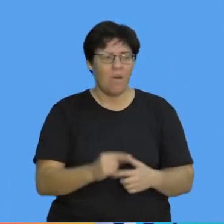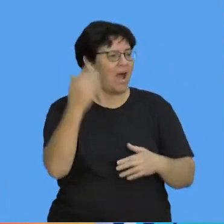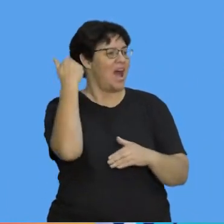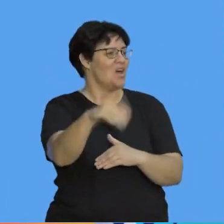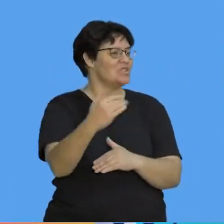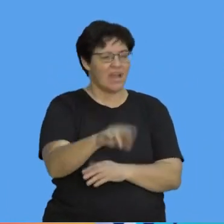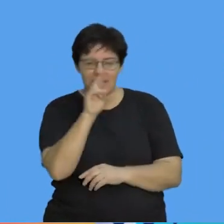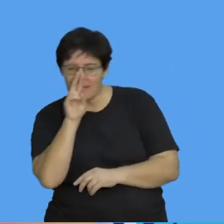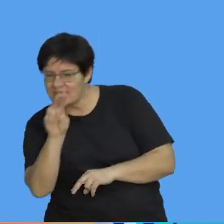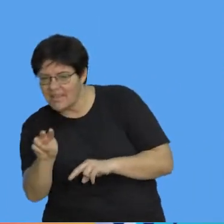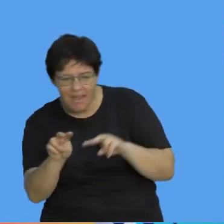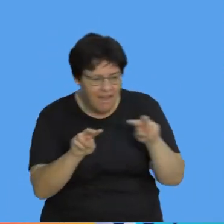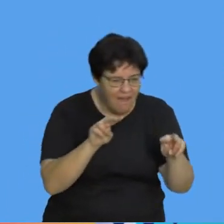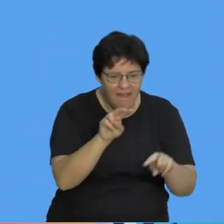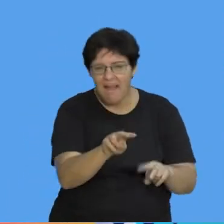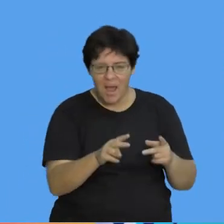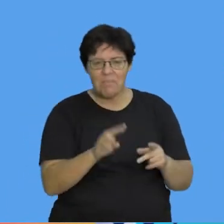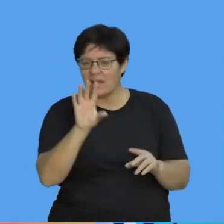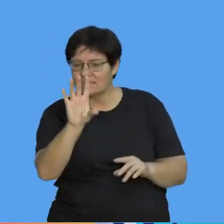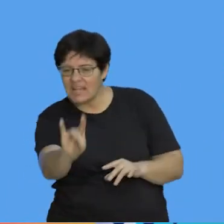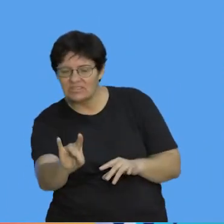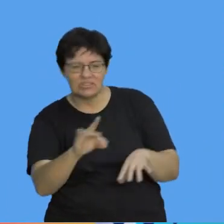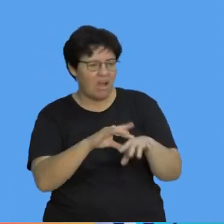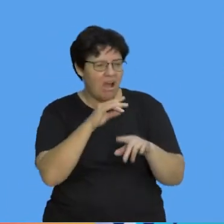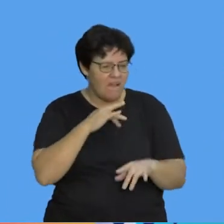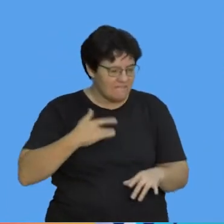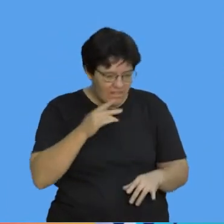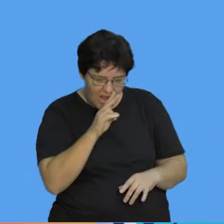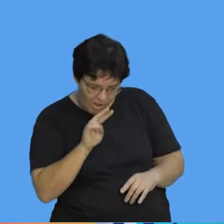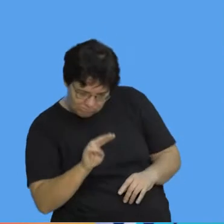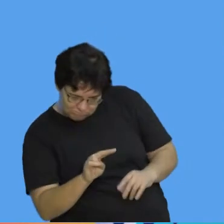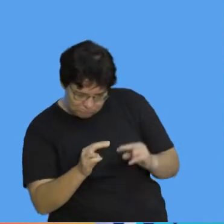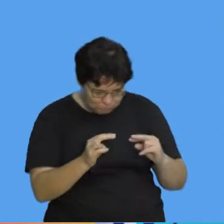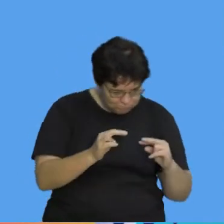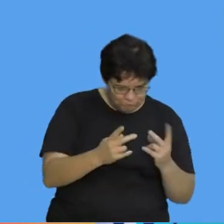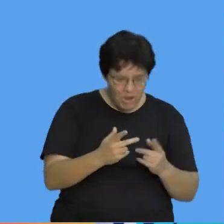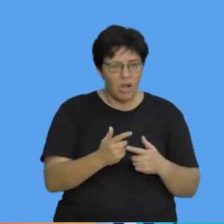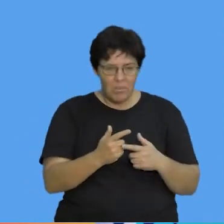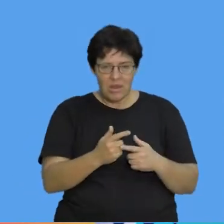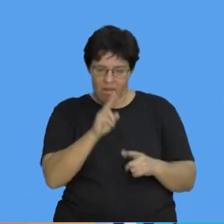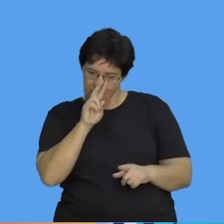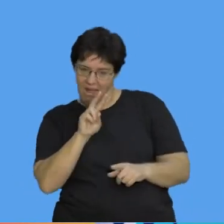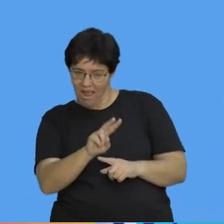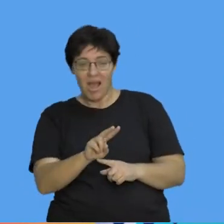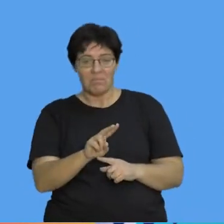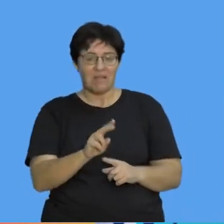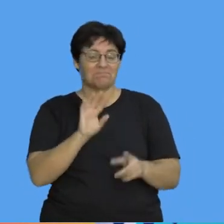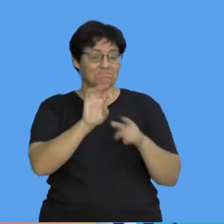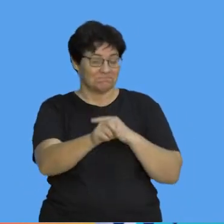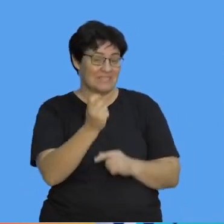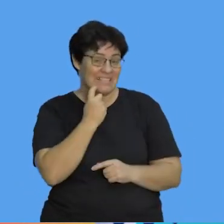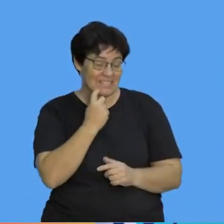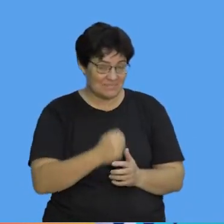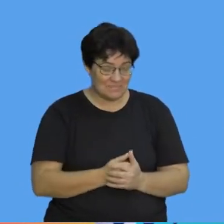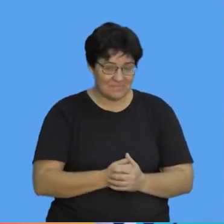outside and you can see things and you can touch them and you can look at them. So it's actually a really hands-on part. Okay, so what we're